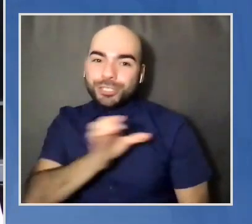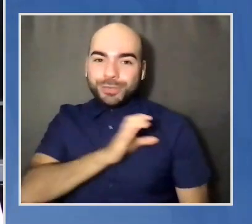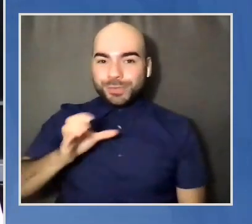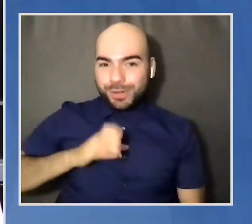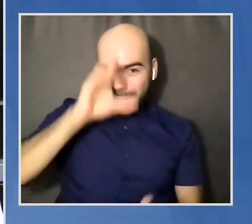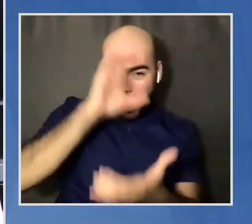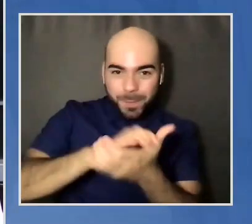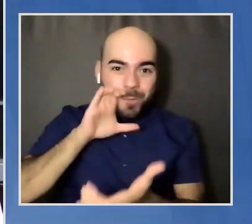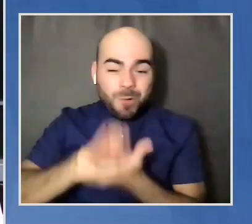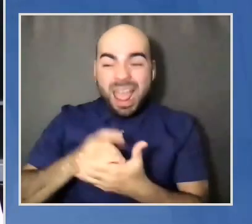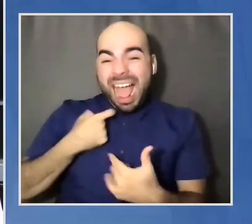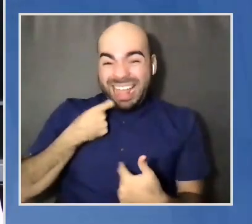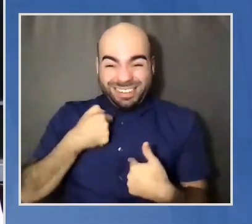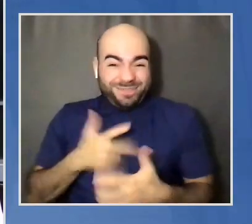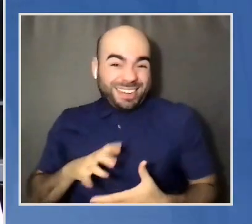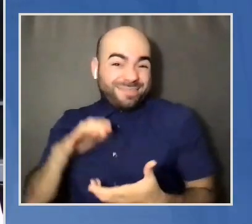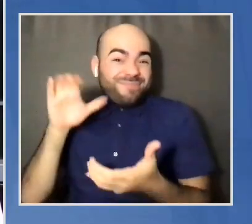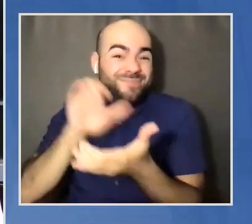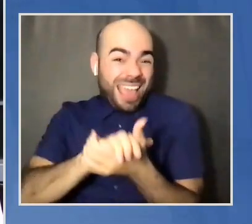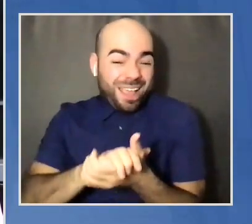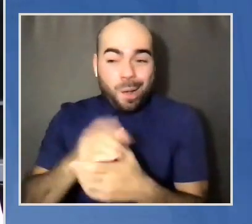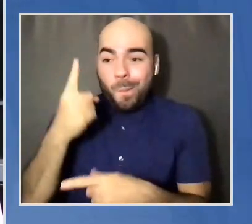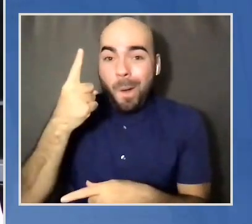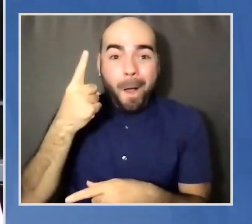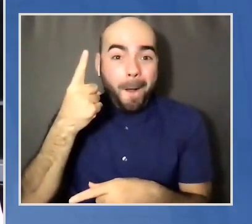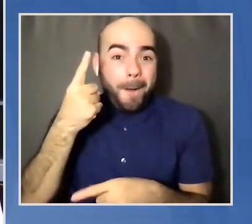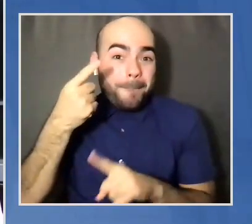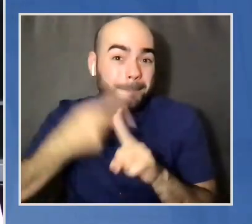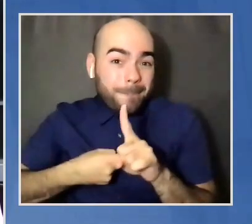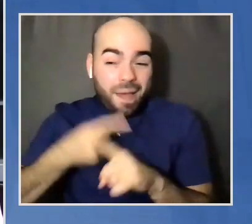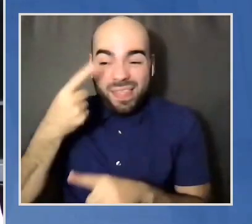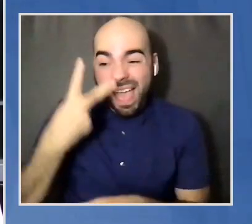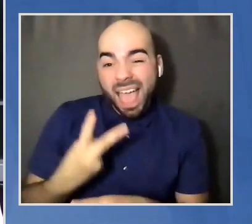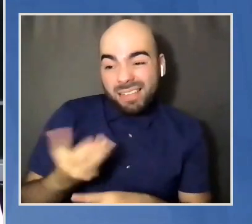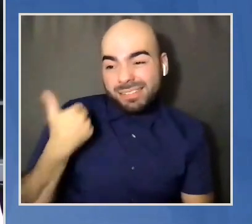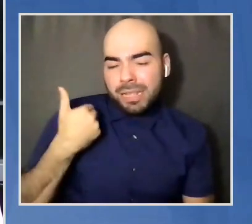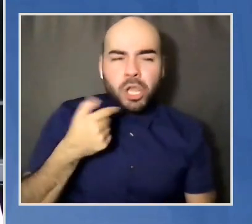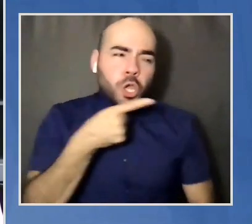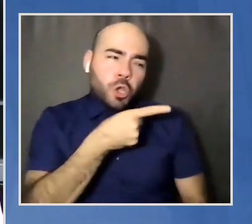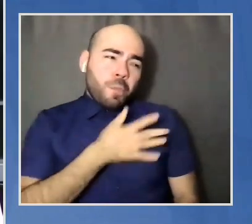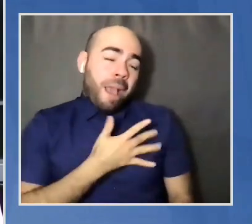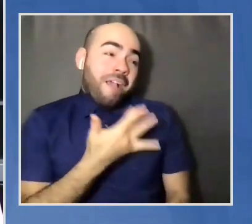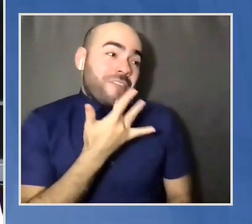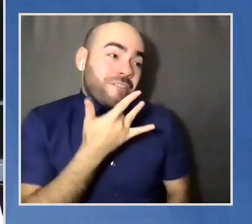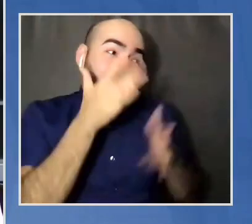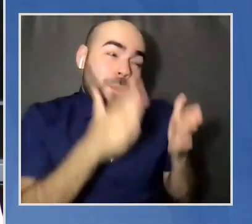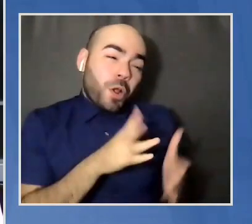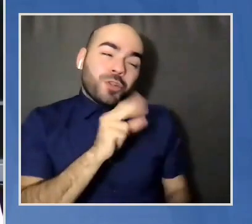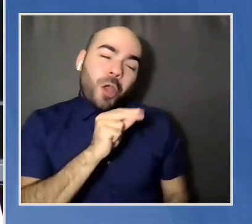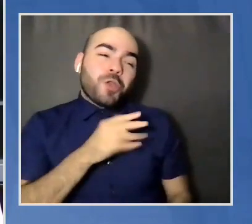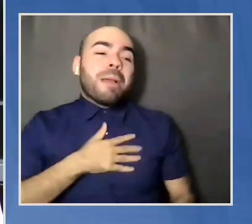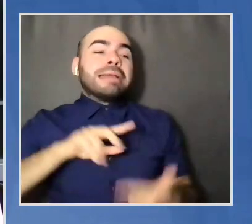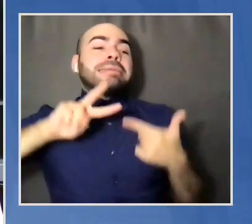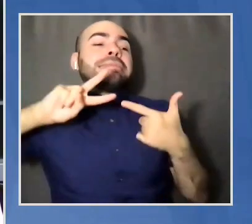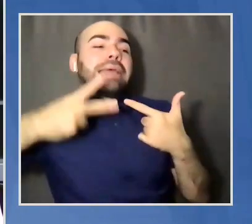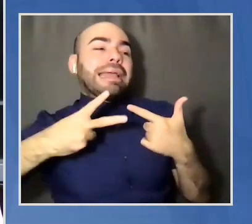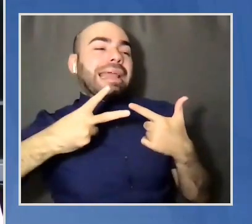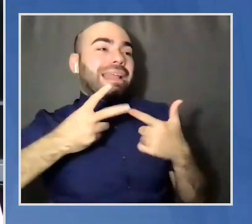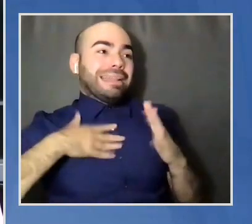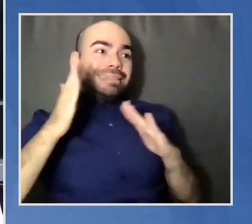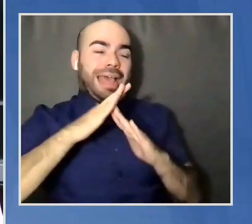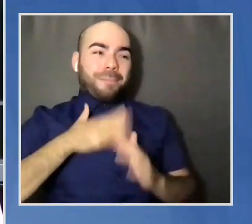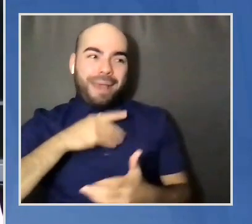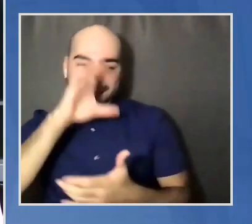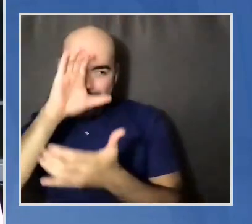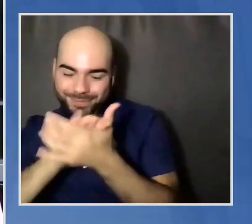married one a month and a half ago. And so, Doug, you're not my favorite, but you can be my second favorite congressional spouse. He's pretty